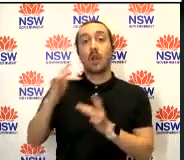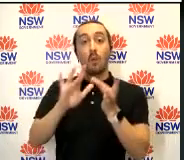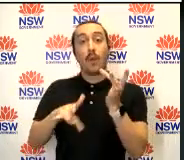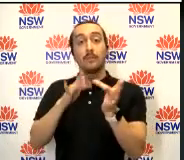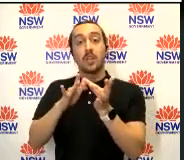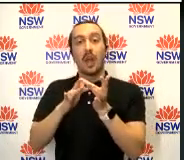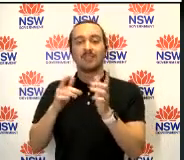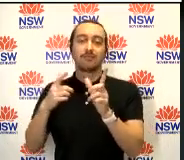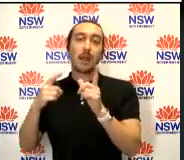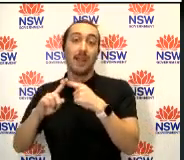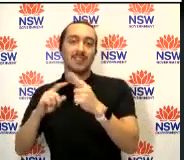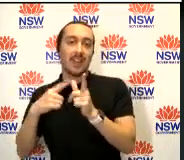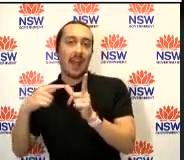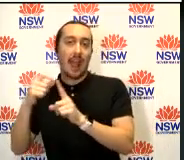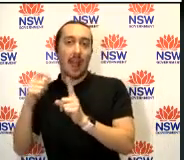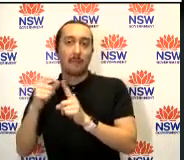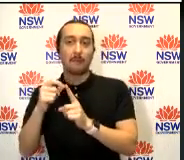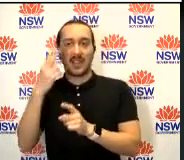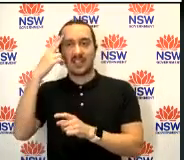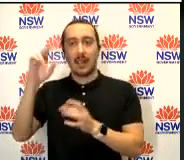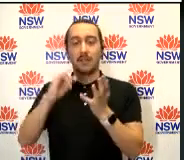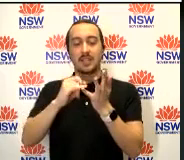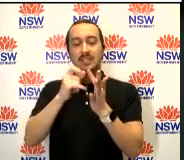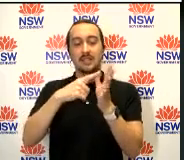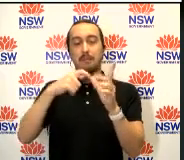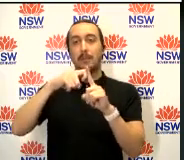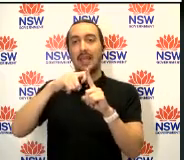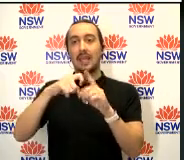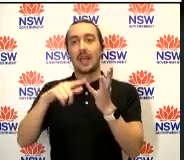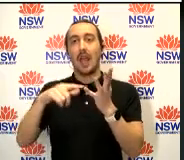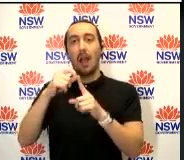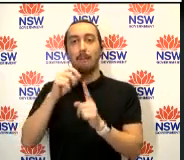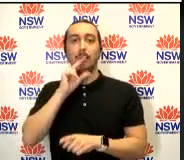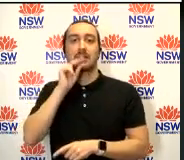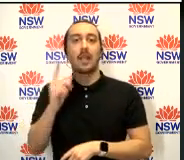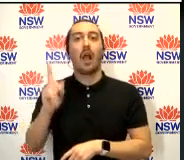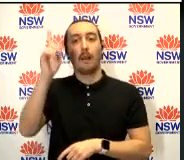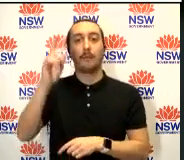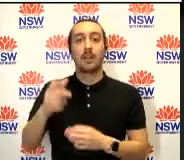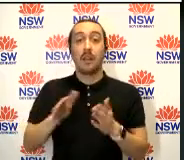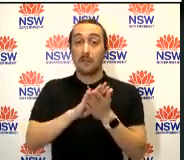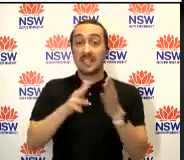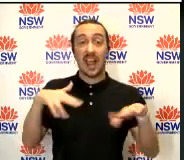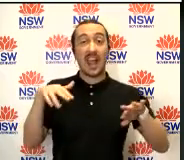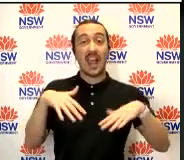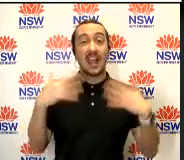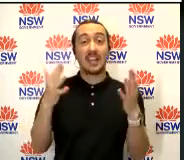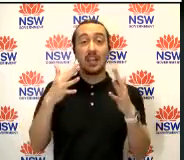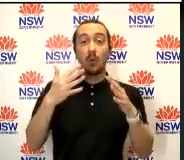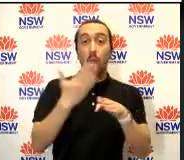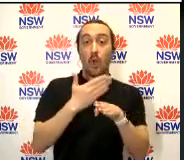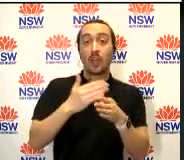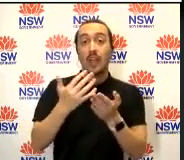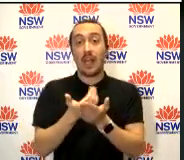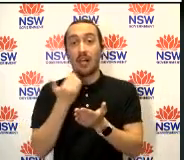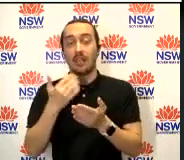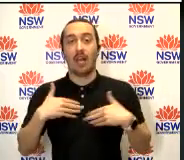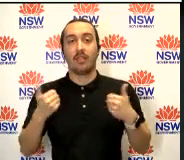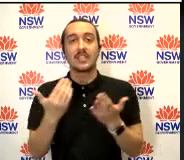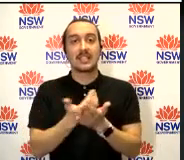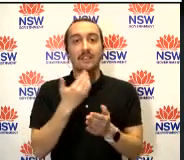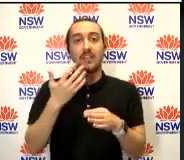is an effective tool to use to report WHS concerns that you may have to us. In addition, we